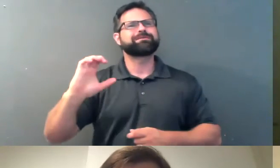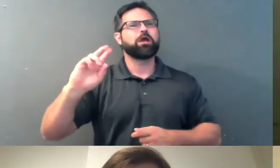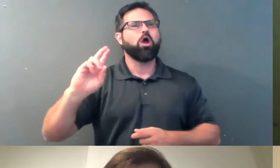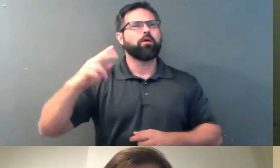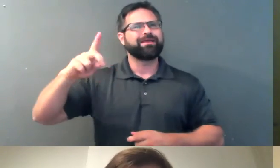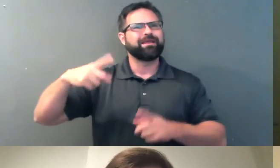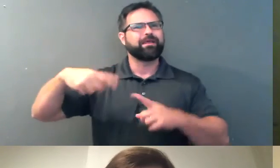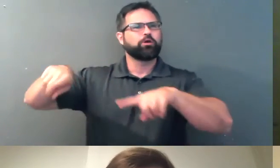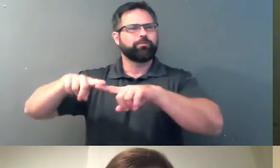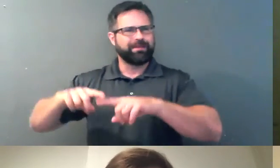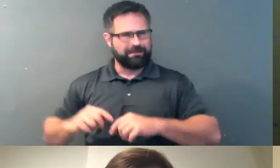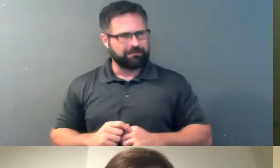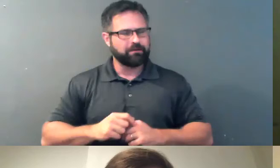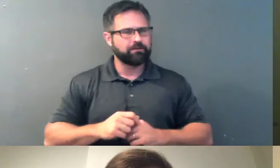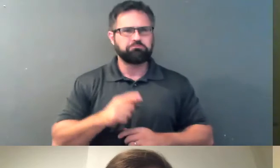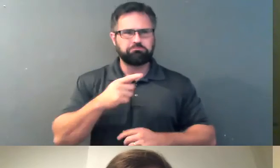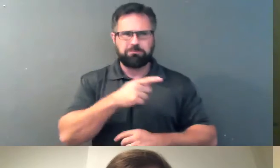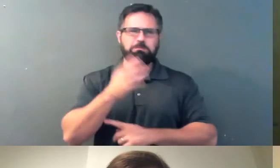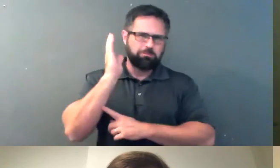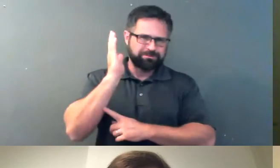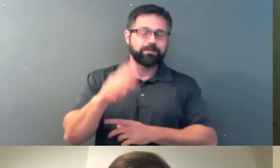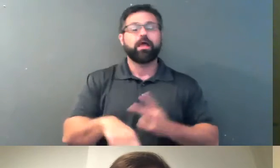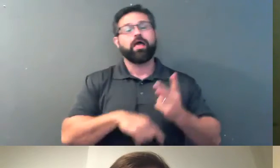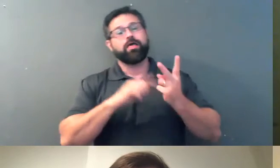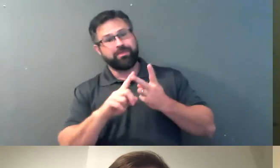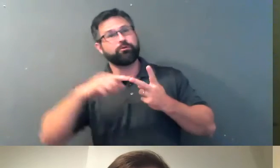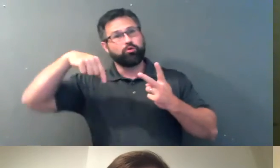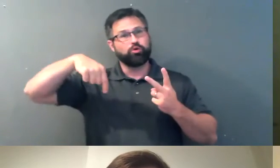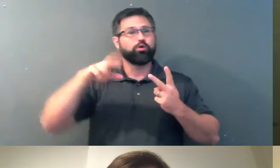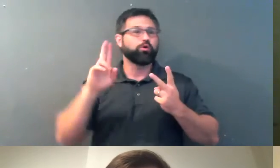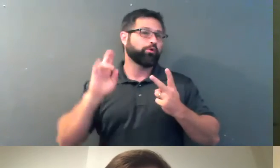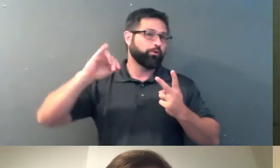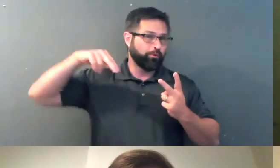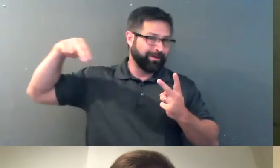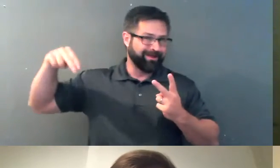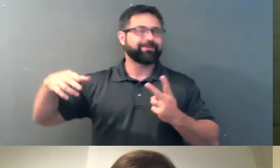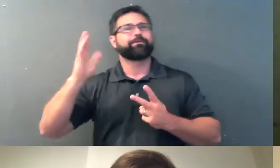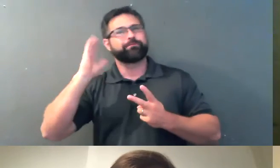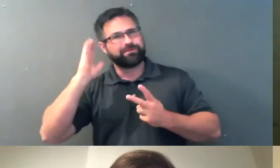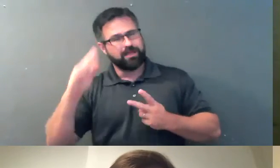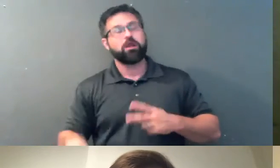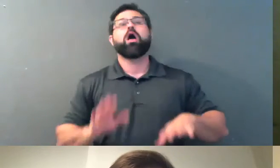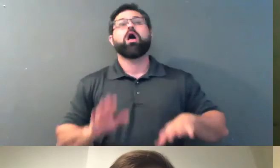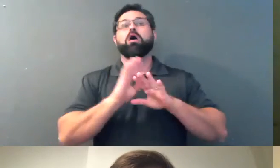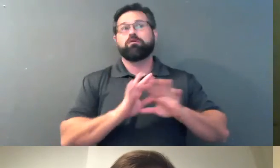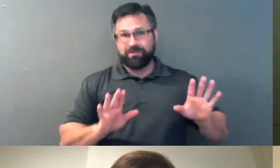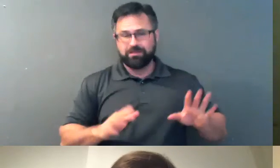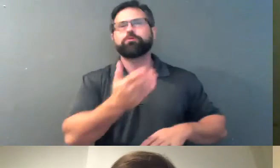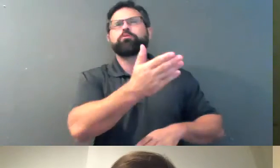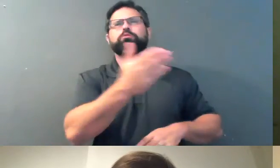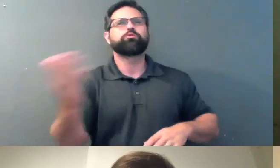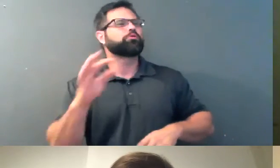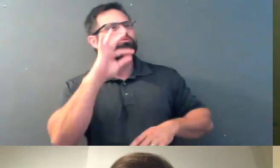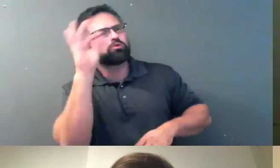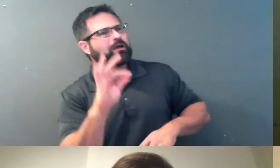noting that we will have the two presentations by the two speakers, and then we will open to a Q&A questions